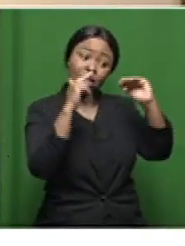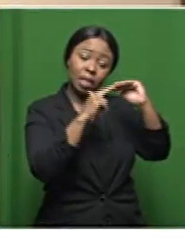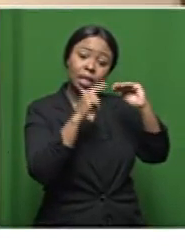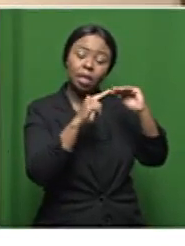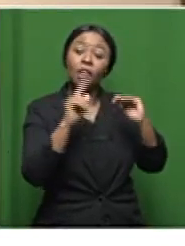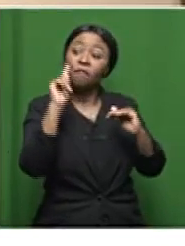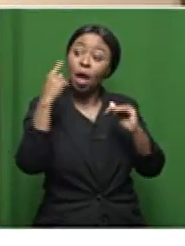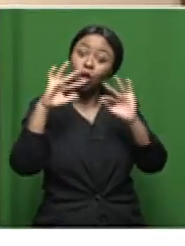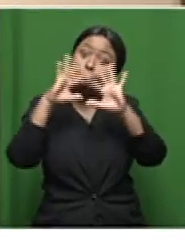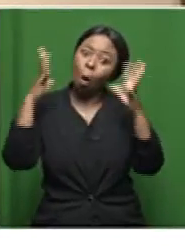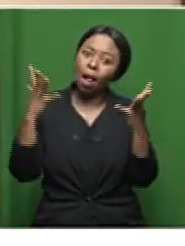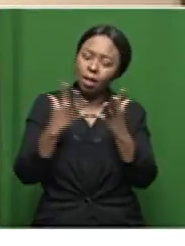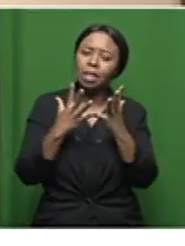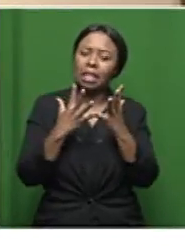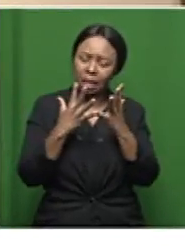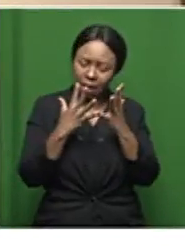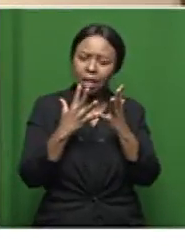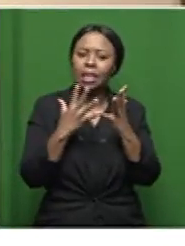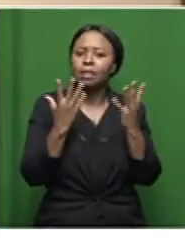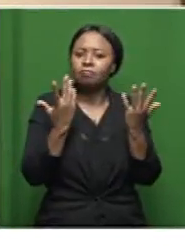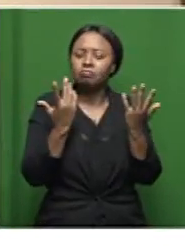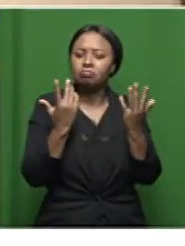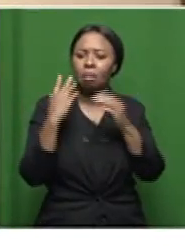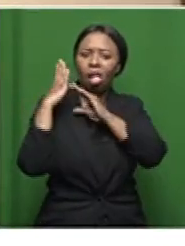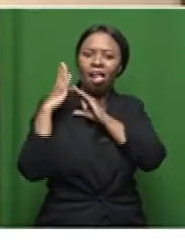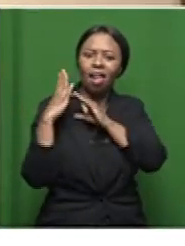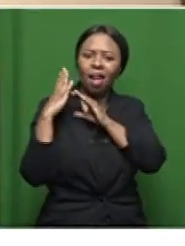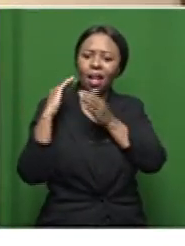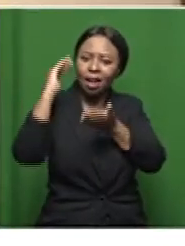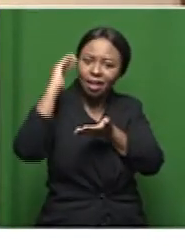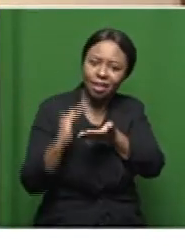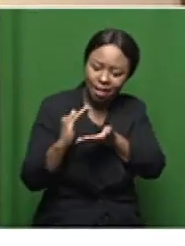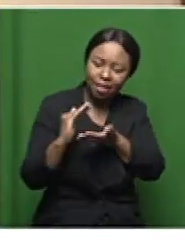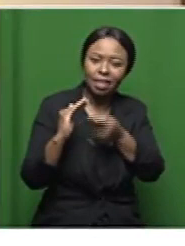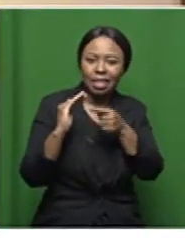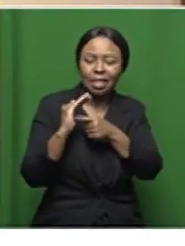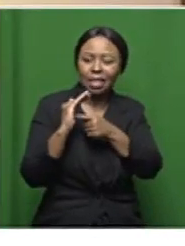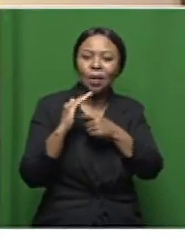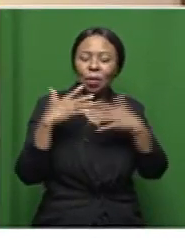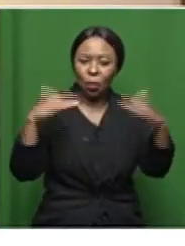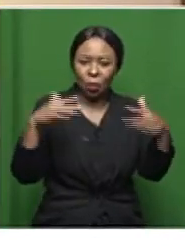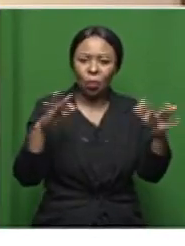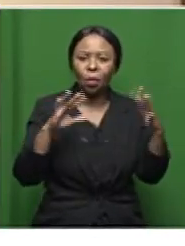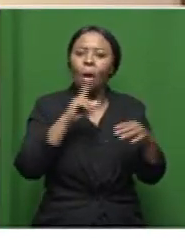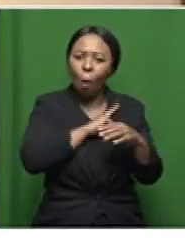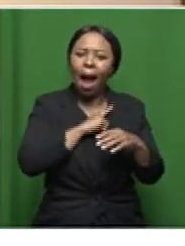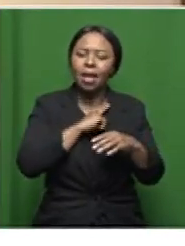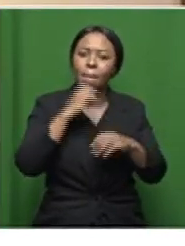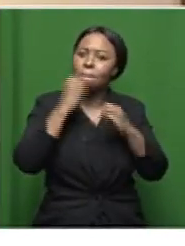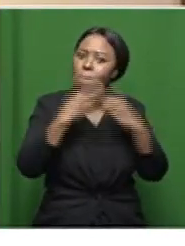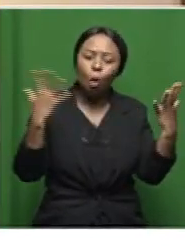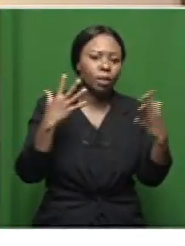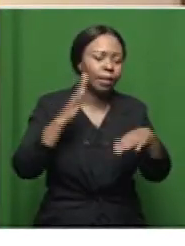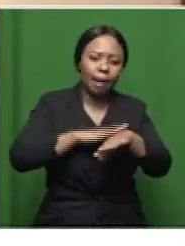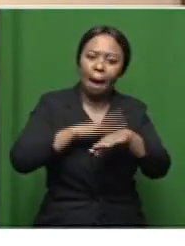first world countries, they've reduced, the burden of cervical cancer significantly because of the fact that they are screening more.